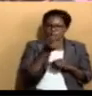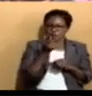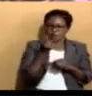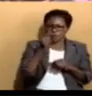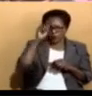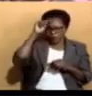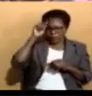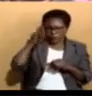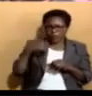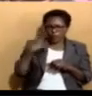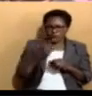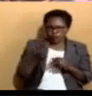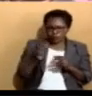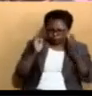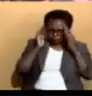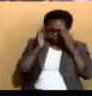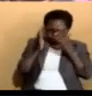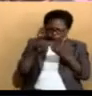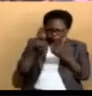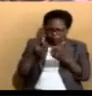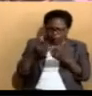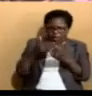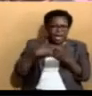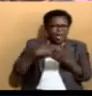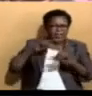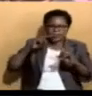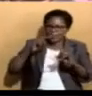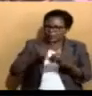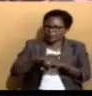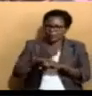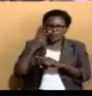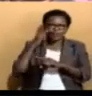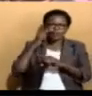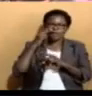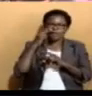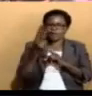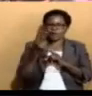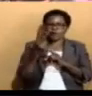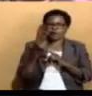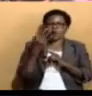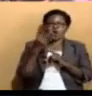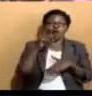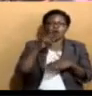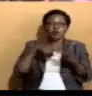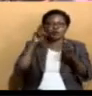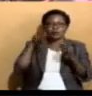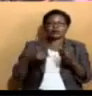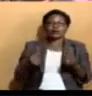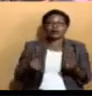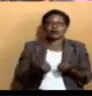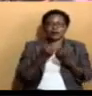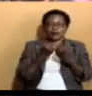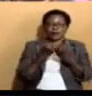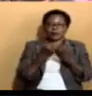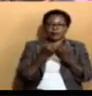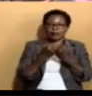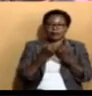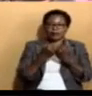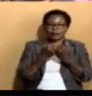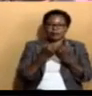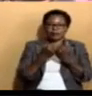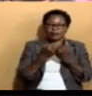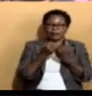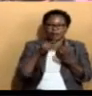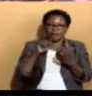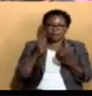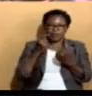averted to it had very different views about what ought to happen. I draw your